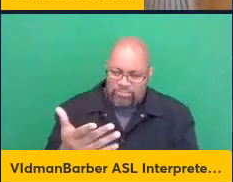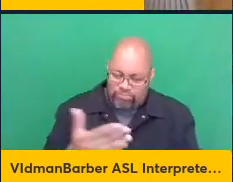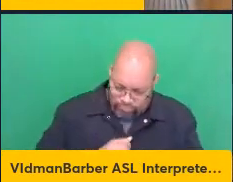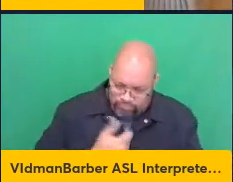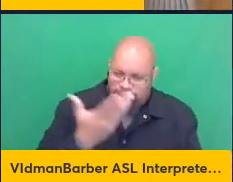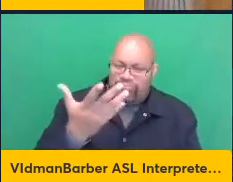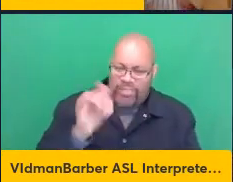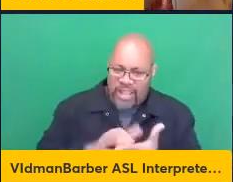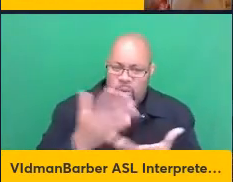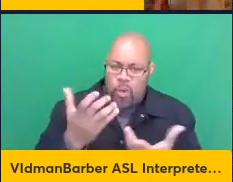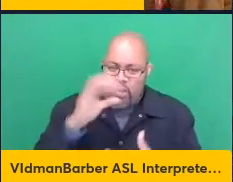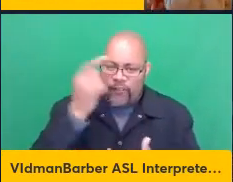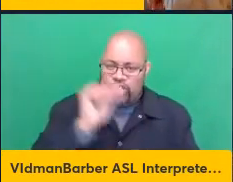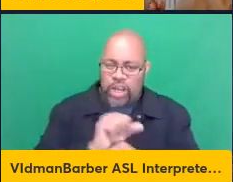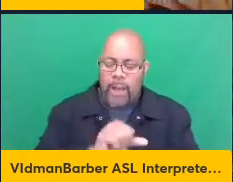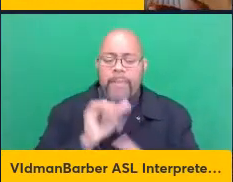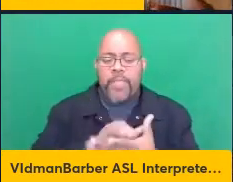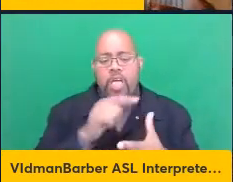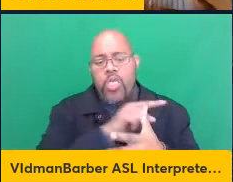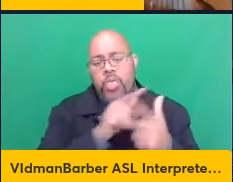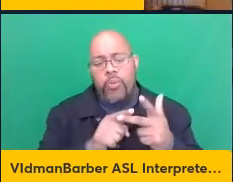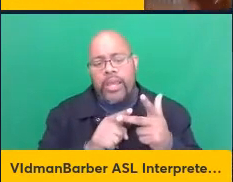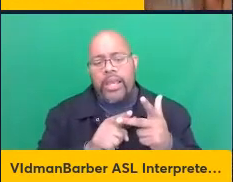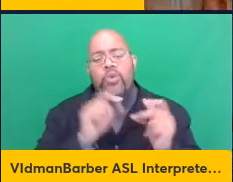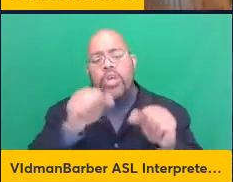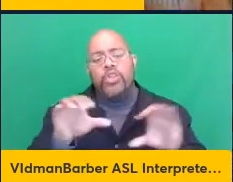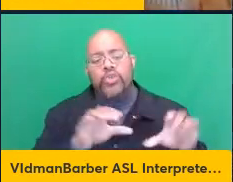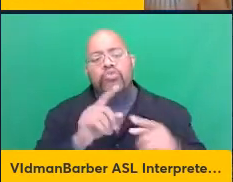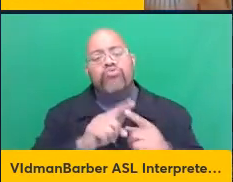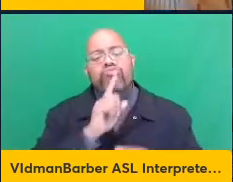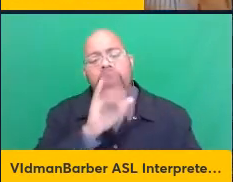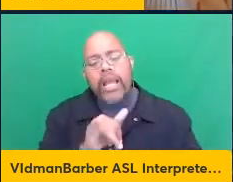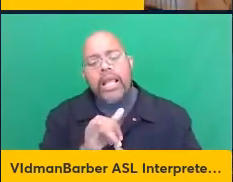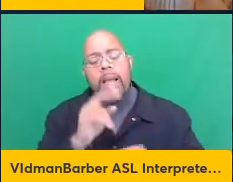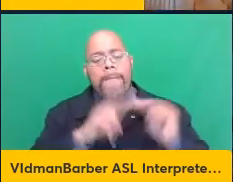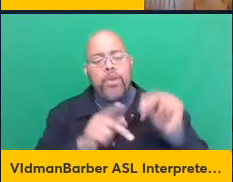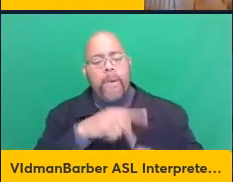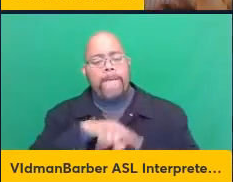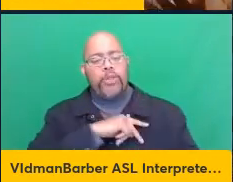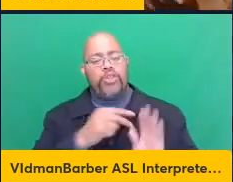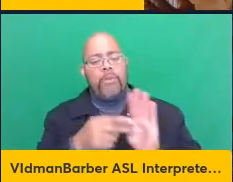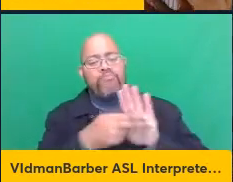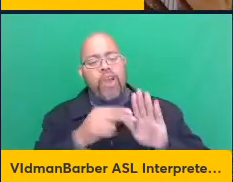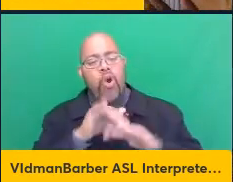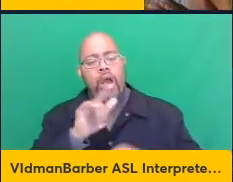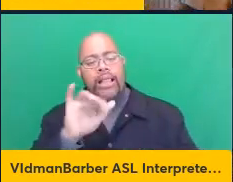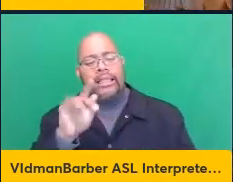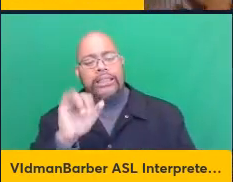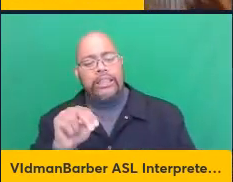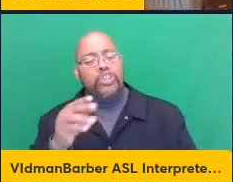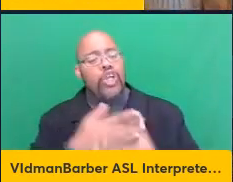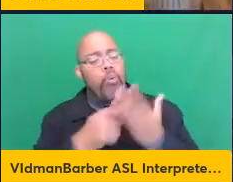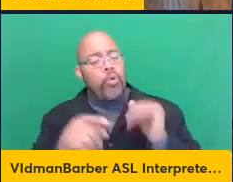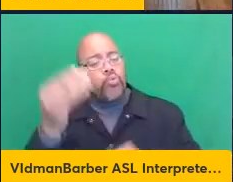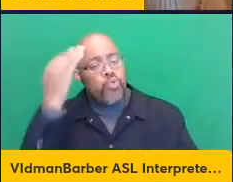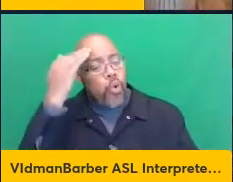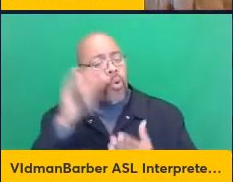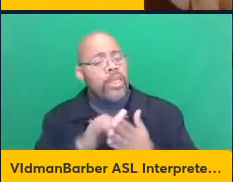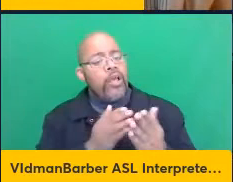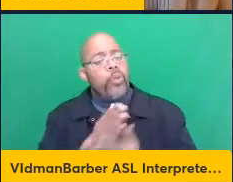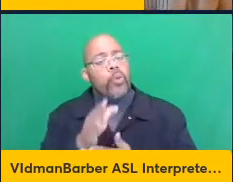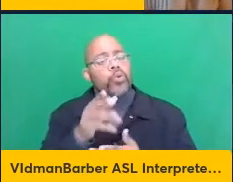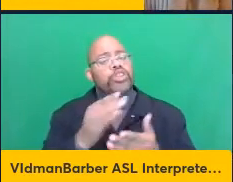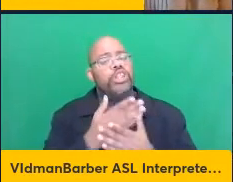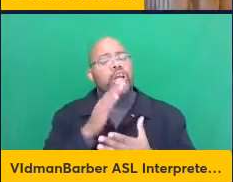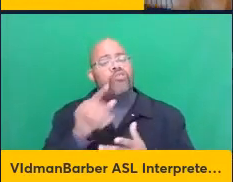looking. So those are the three things you can do to really build your personal brand on LinkedIn. Share what you know. And this comes through you